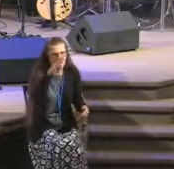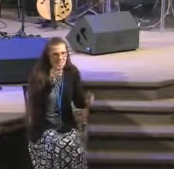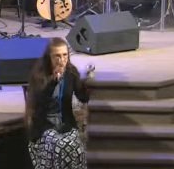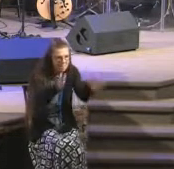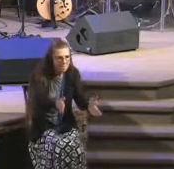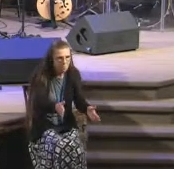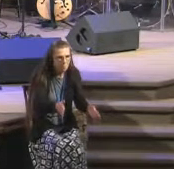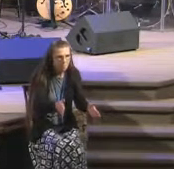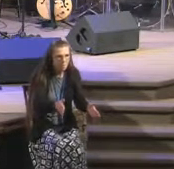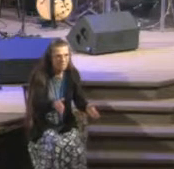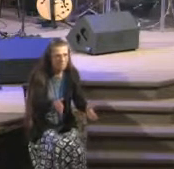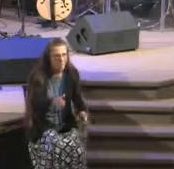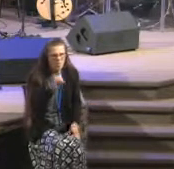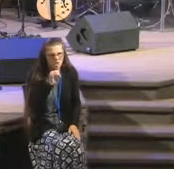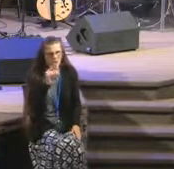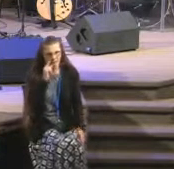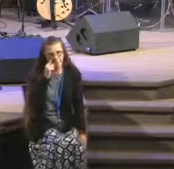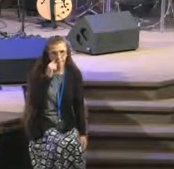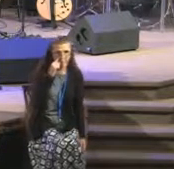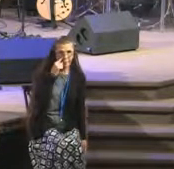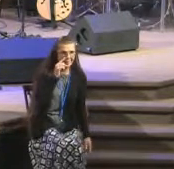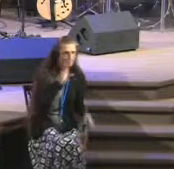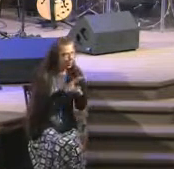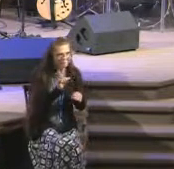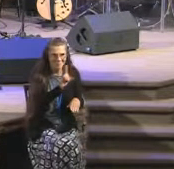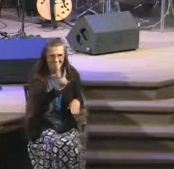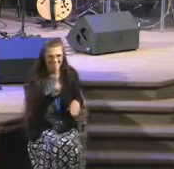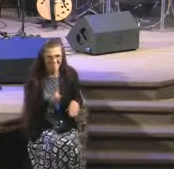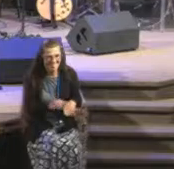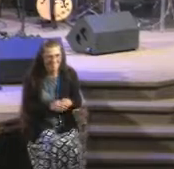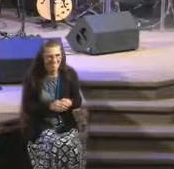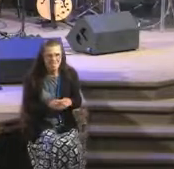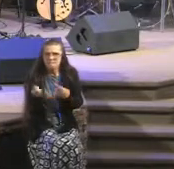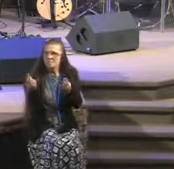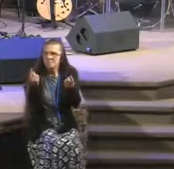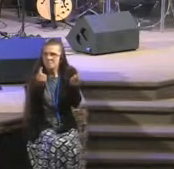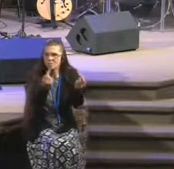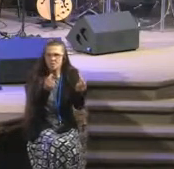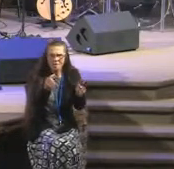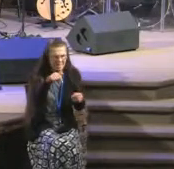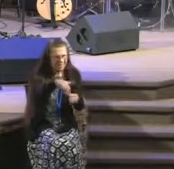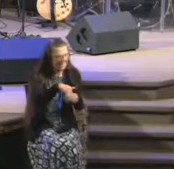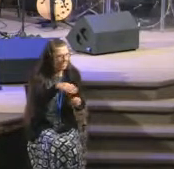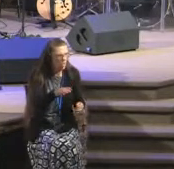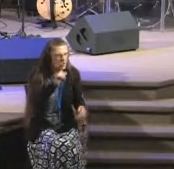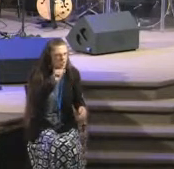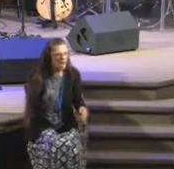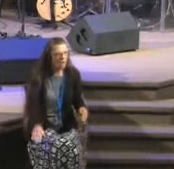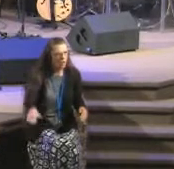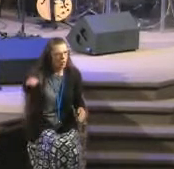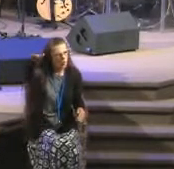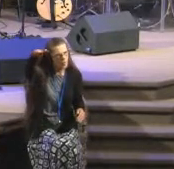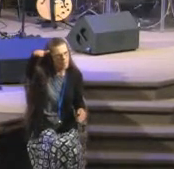Come on, we're not in a boring church. Some of you that are in here and you didn't grow up